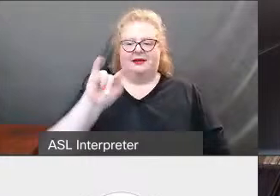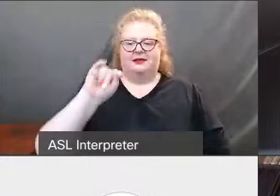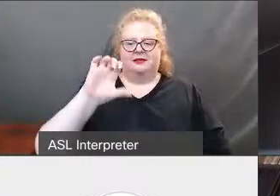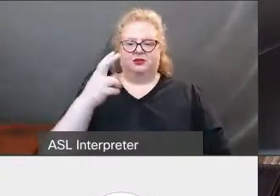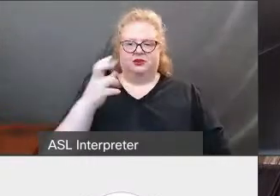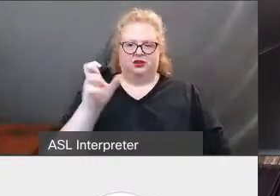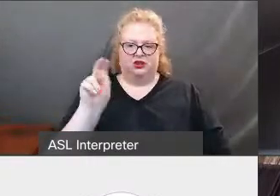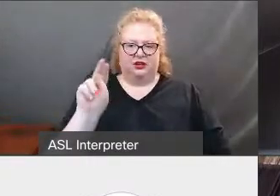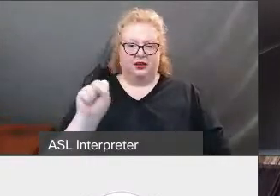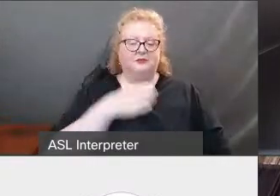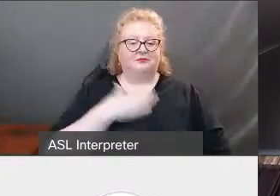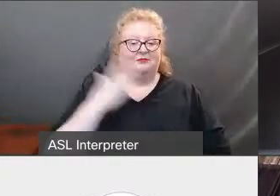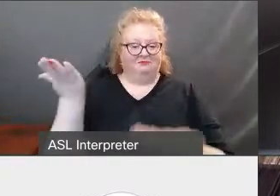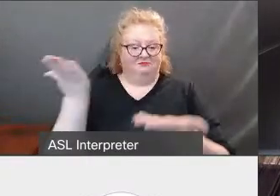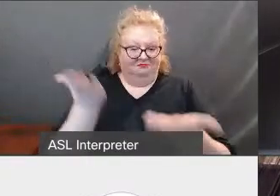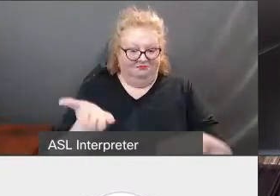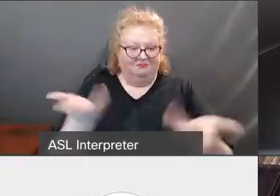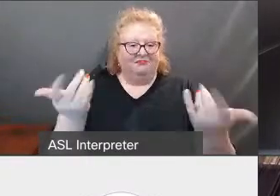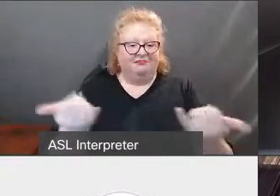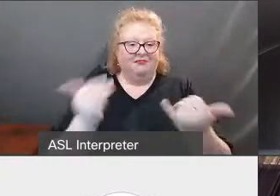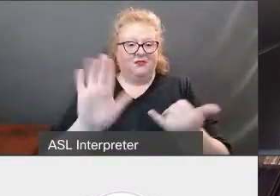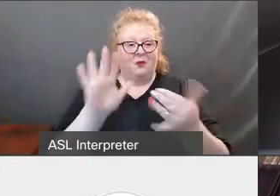with us your thoughts about this particular project.